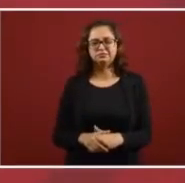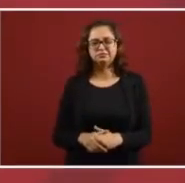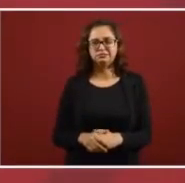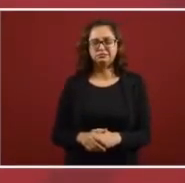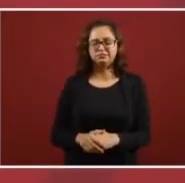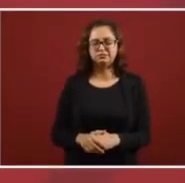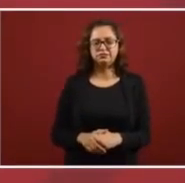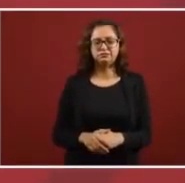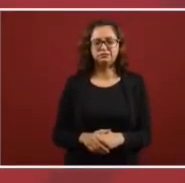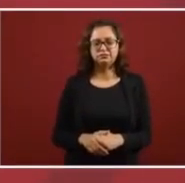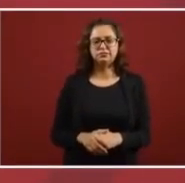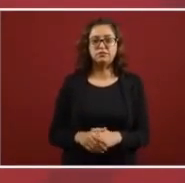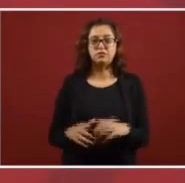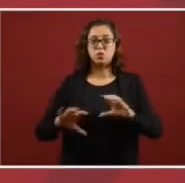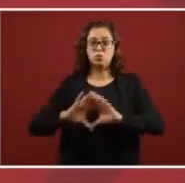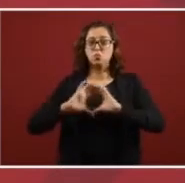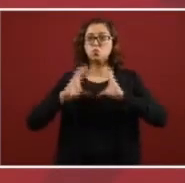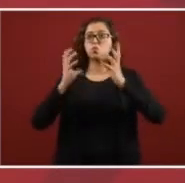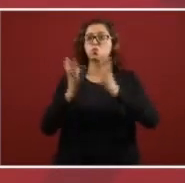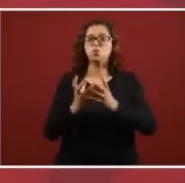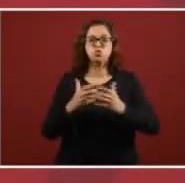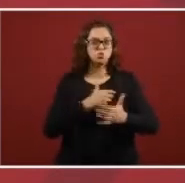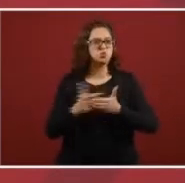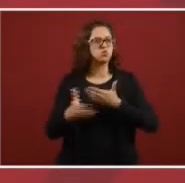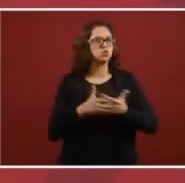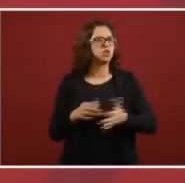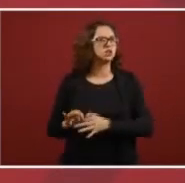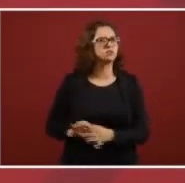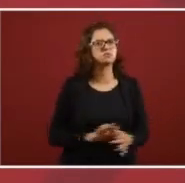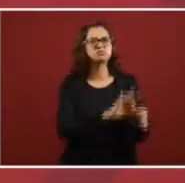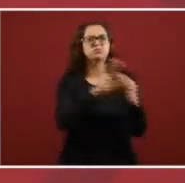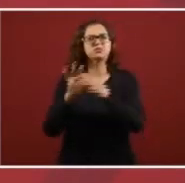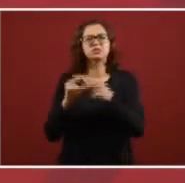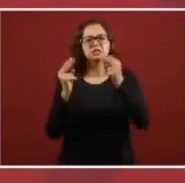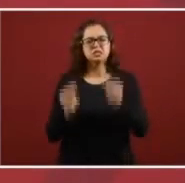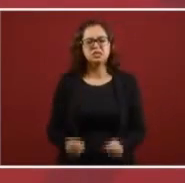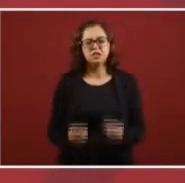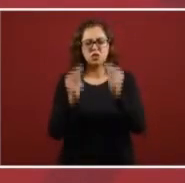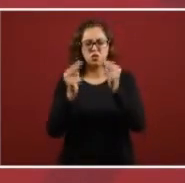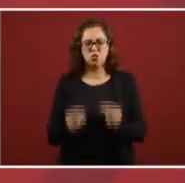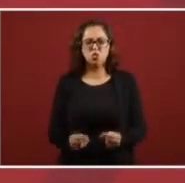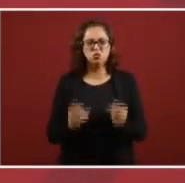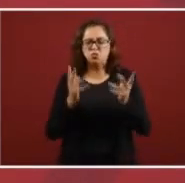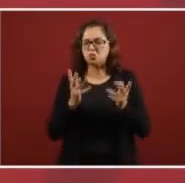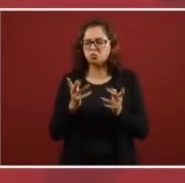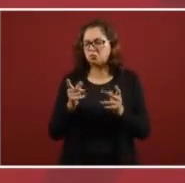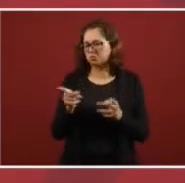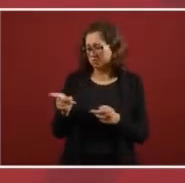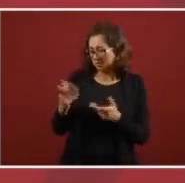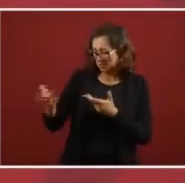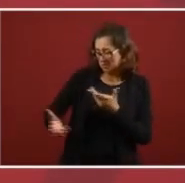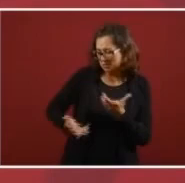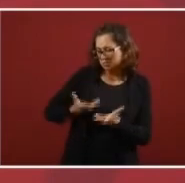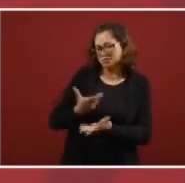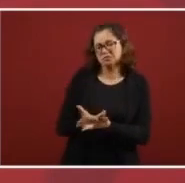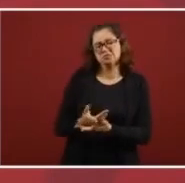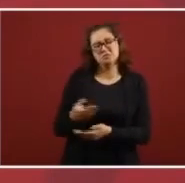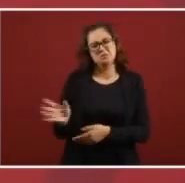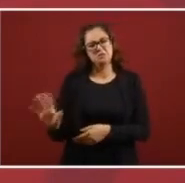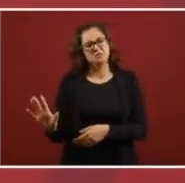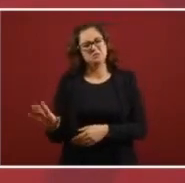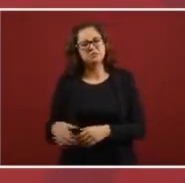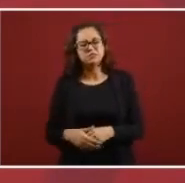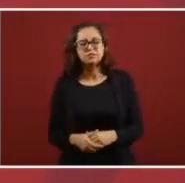And it would not go with according to globality or global